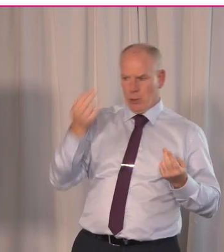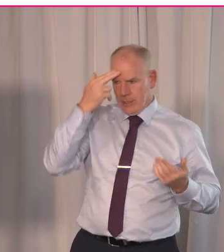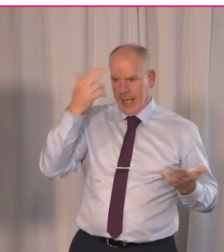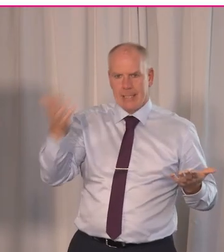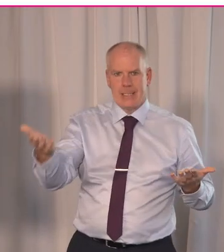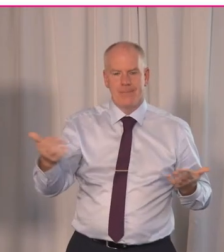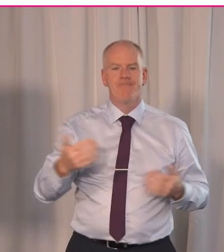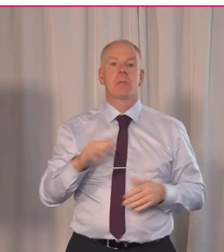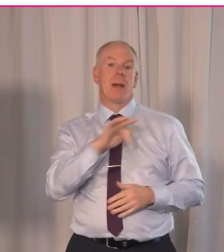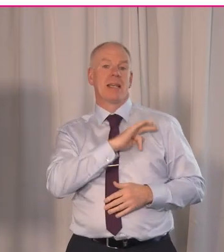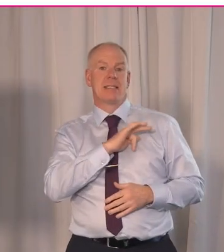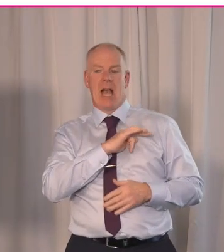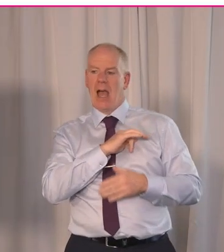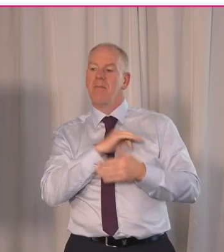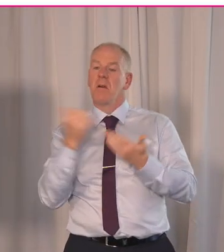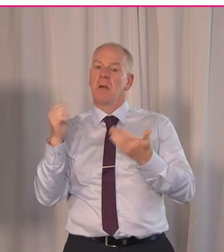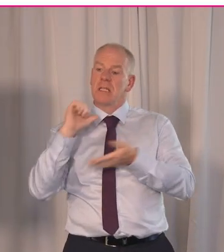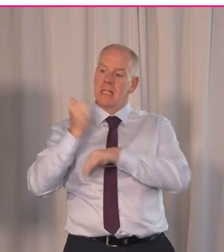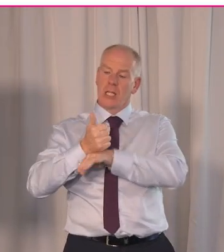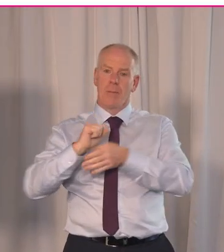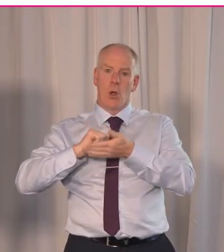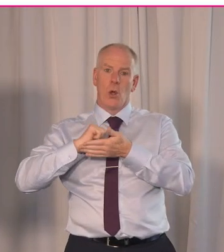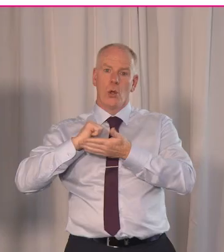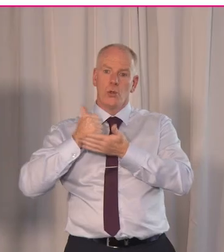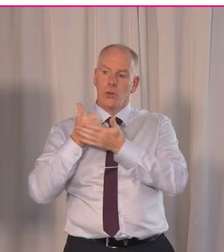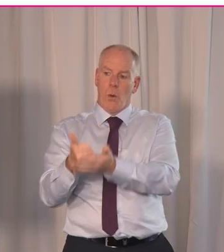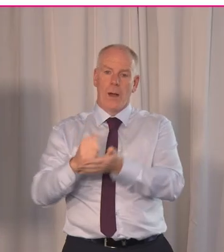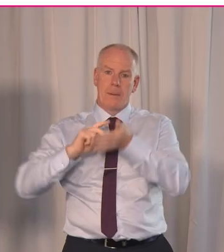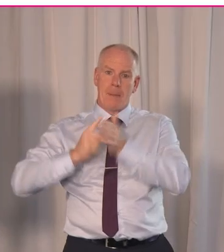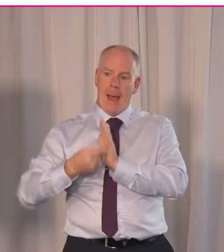So I developed a series of support plans which were